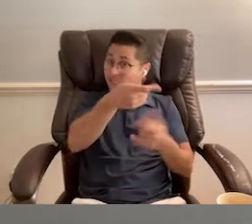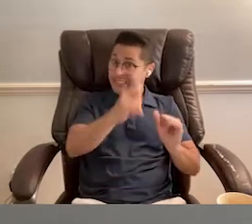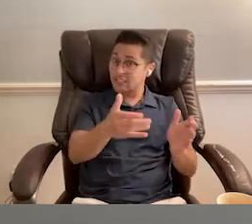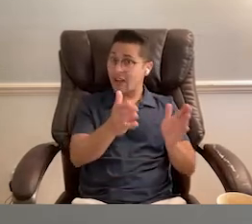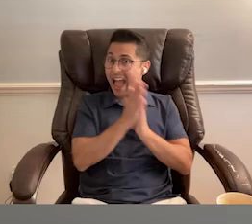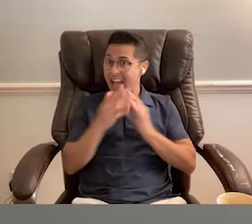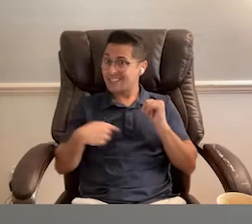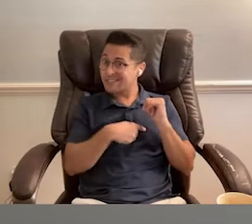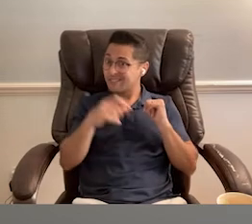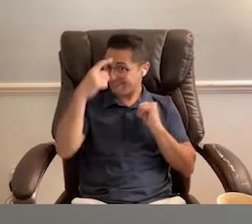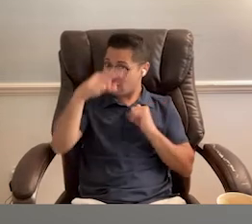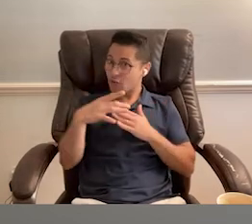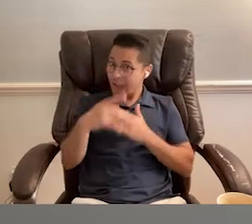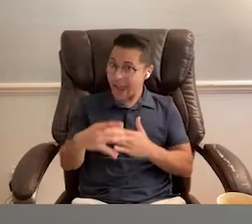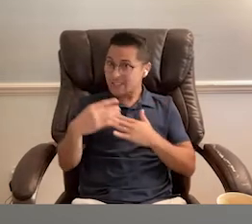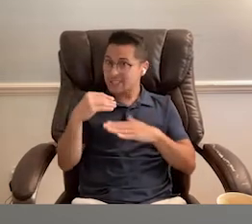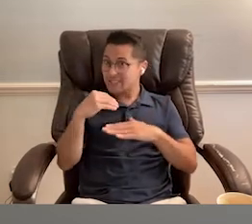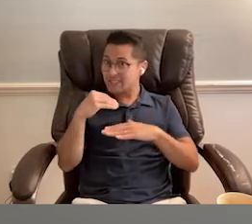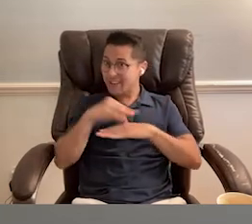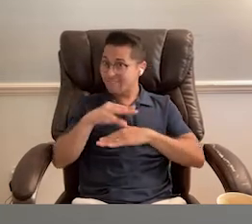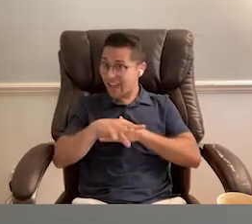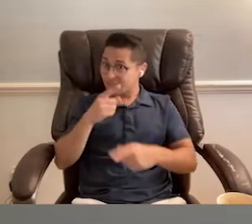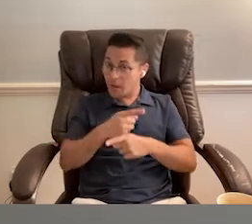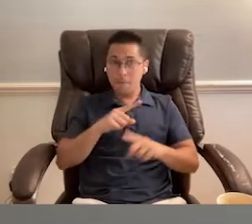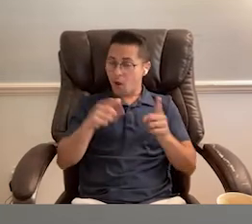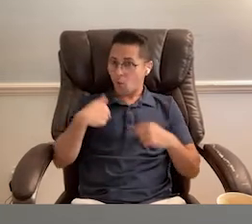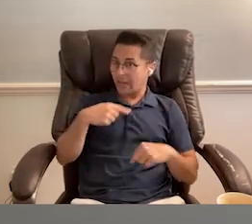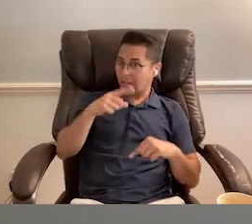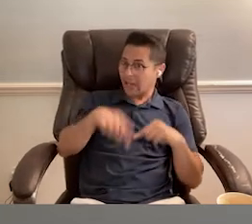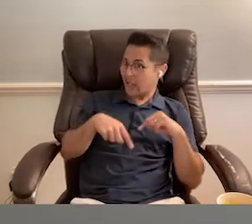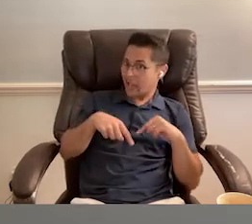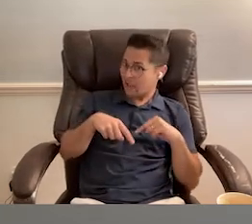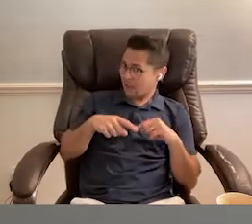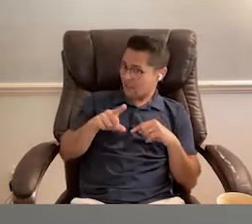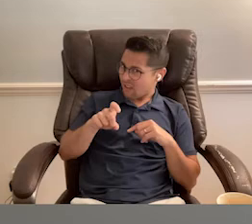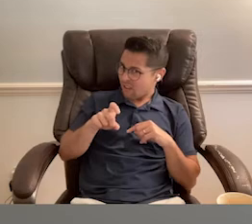us. They can still ask us for that guidance and advice, but we can't do it.